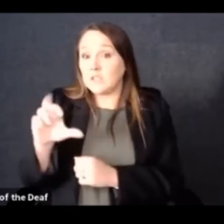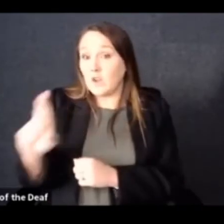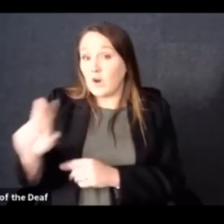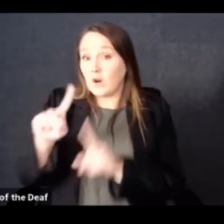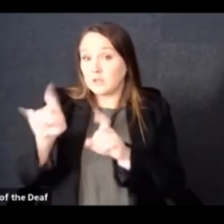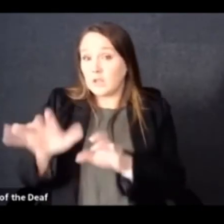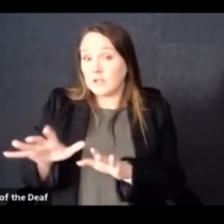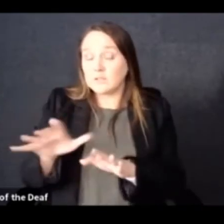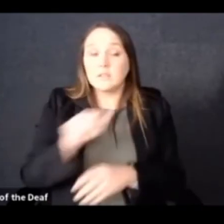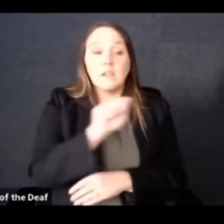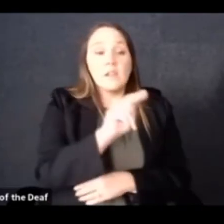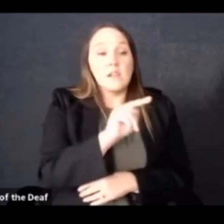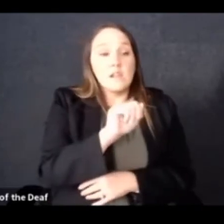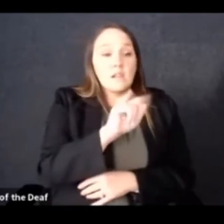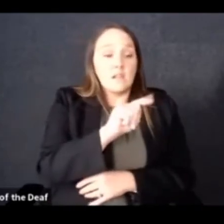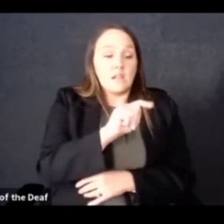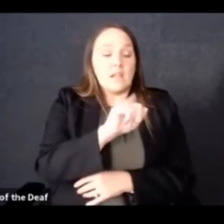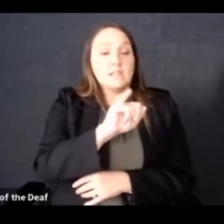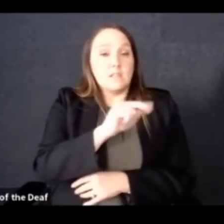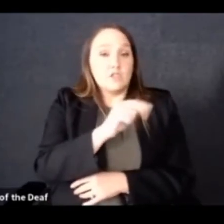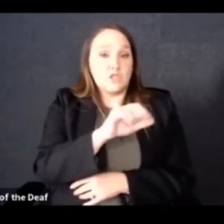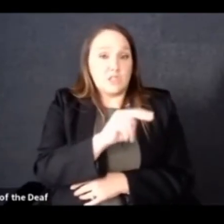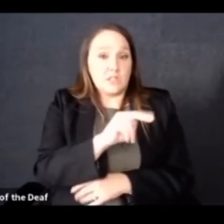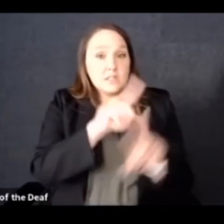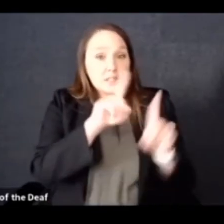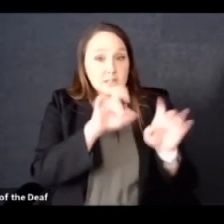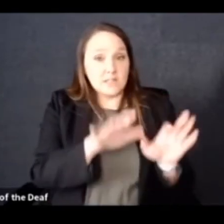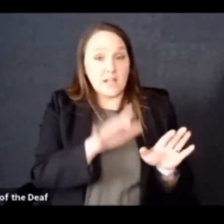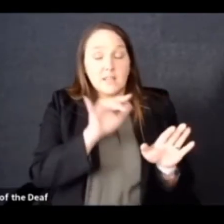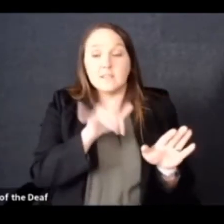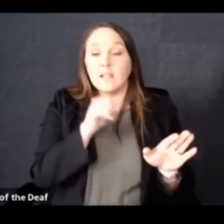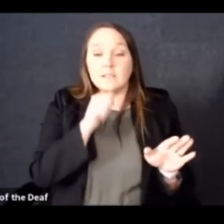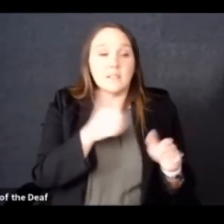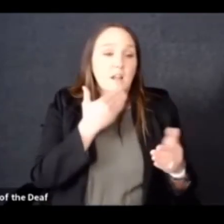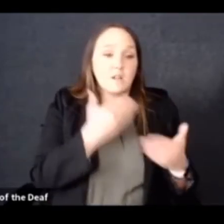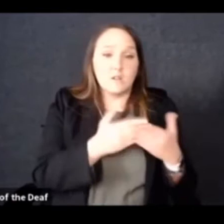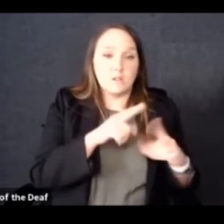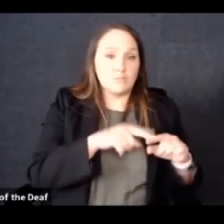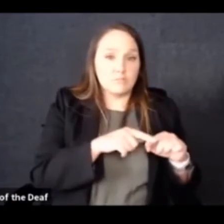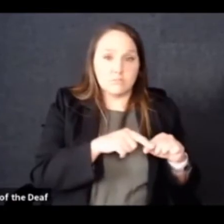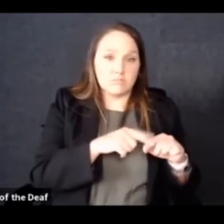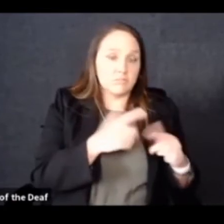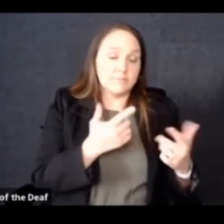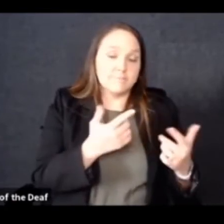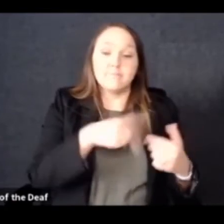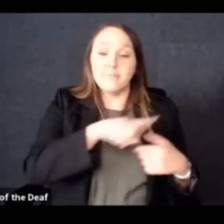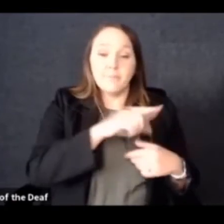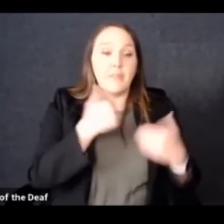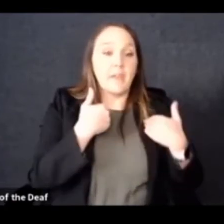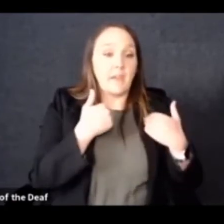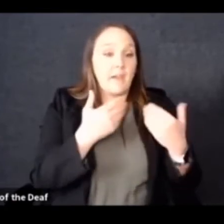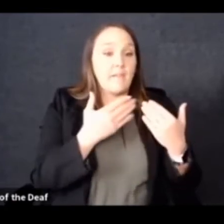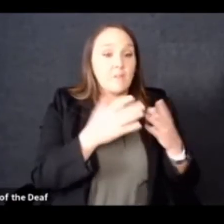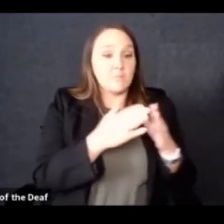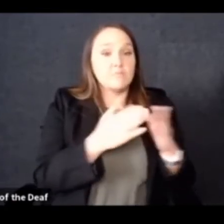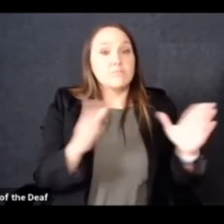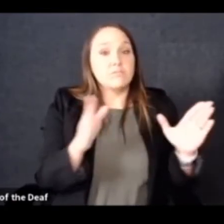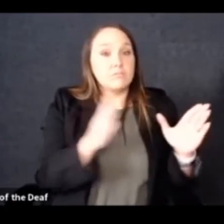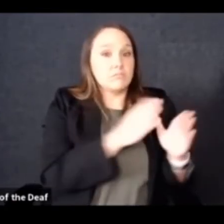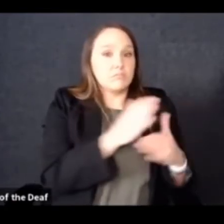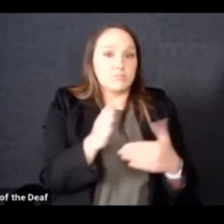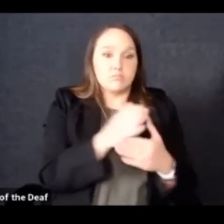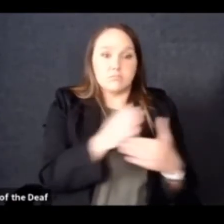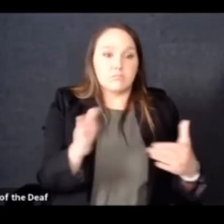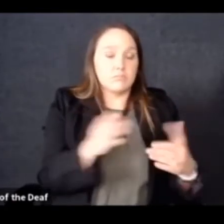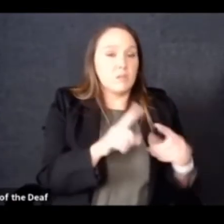so antigen tests are really not very reliable. They have a wide margin of reliability.